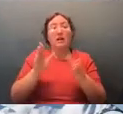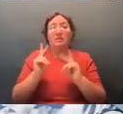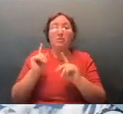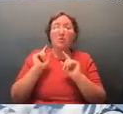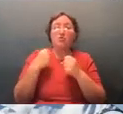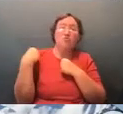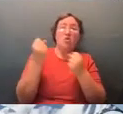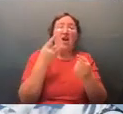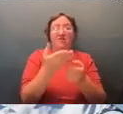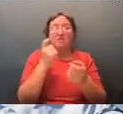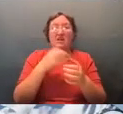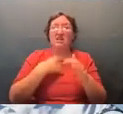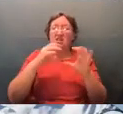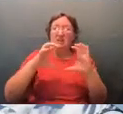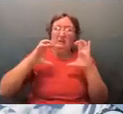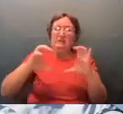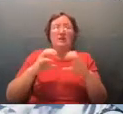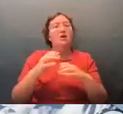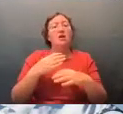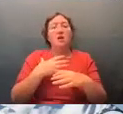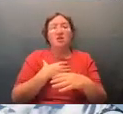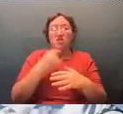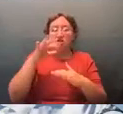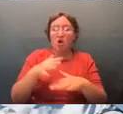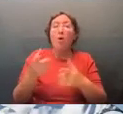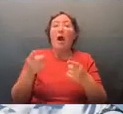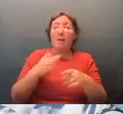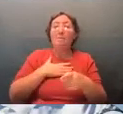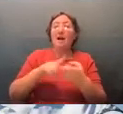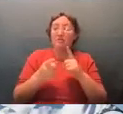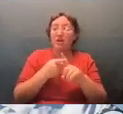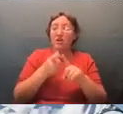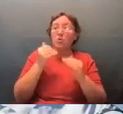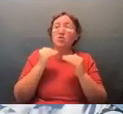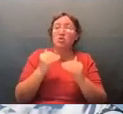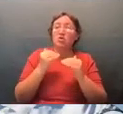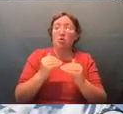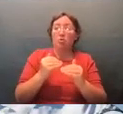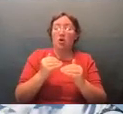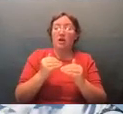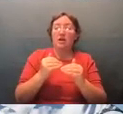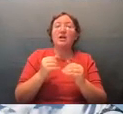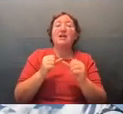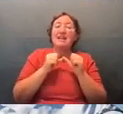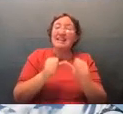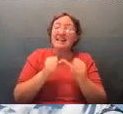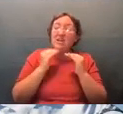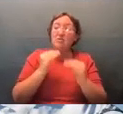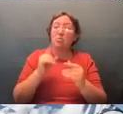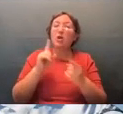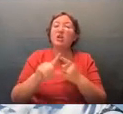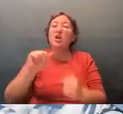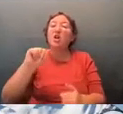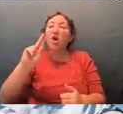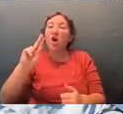mountain. There have been some snowstorms that I've had friends snowboarding all the way into August out here. Great